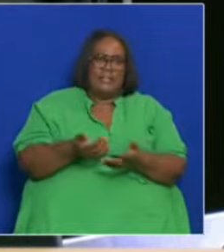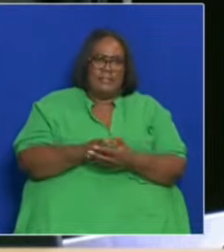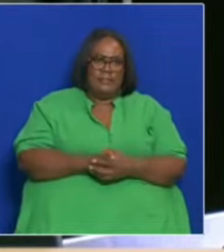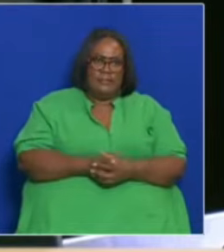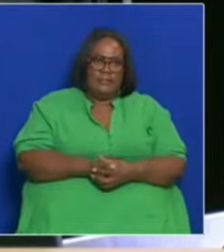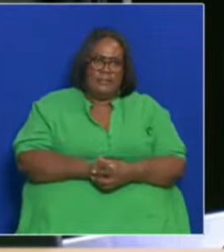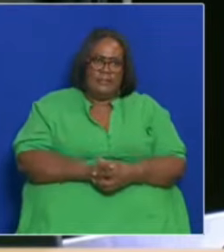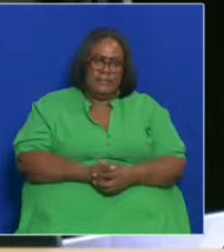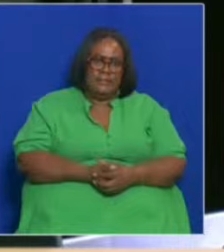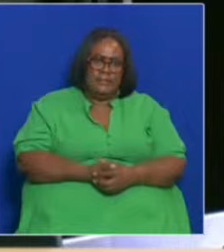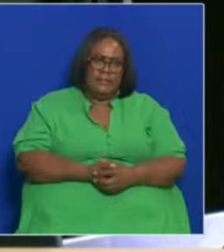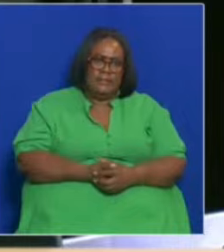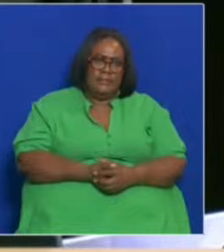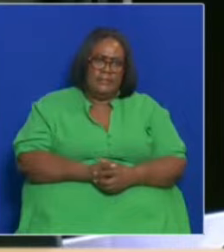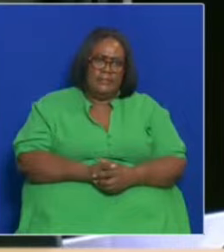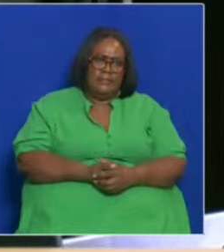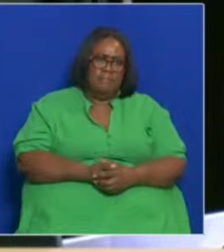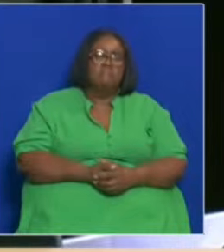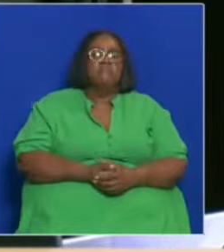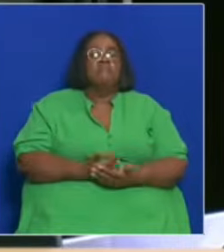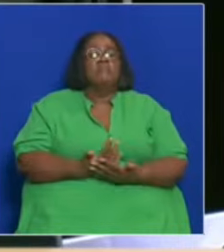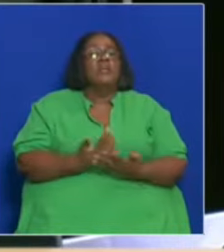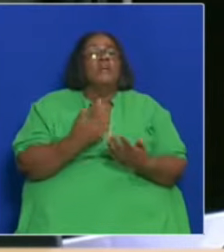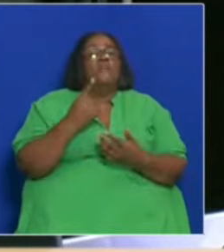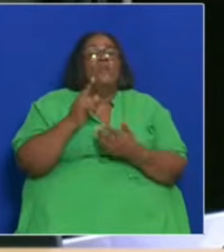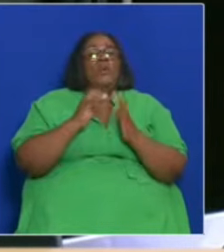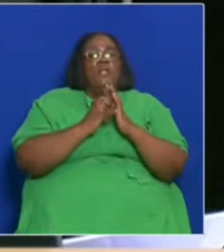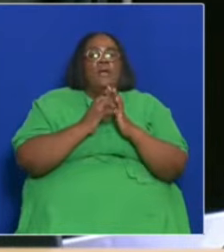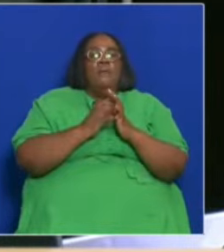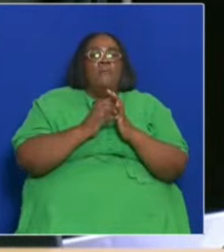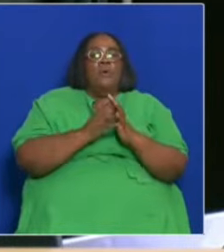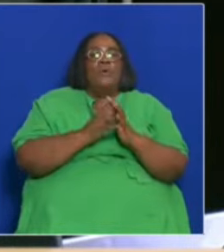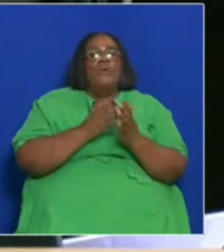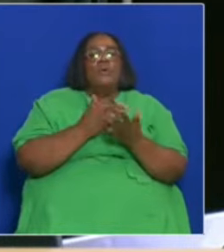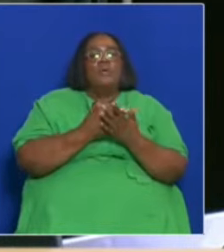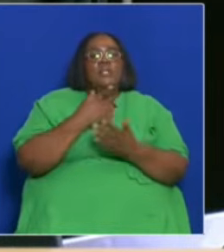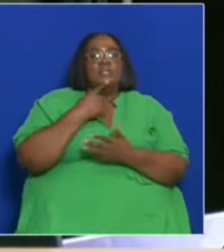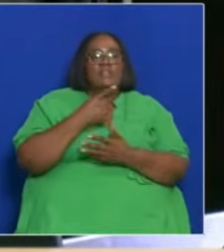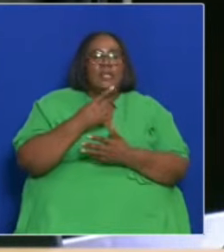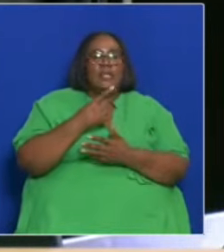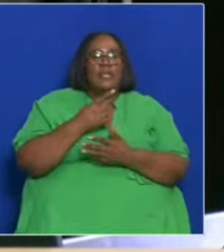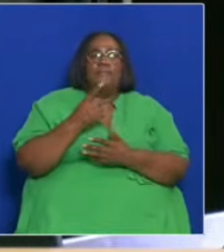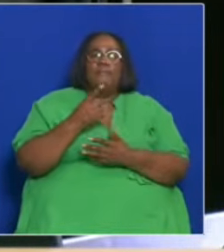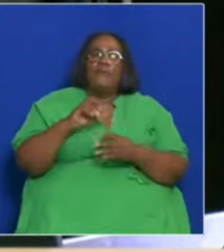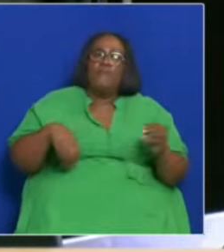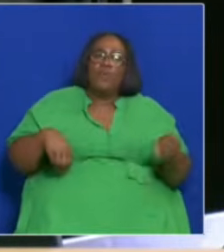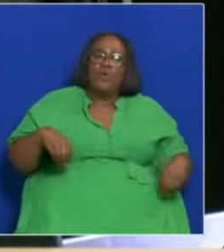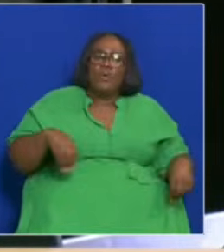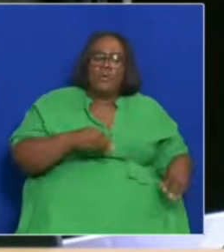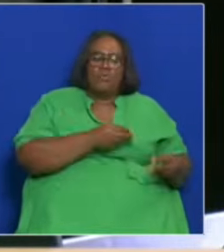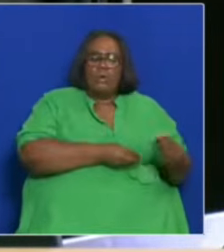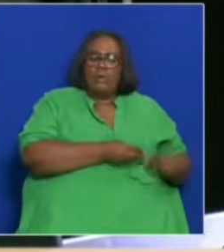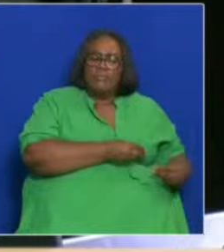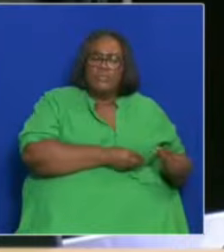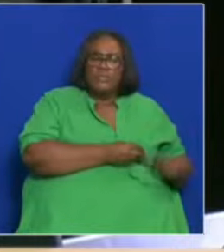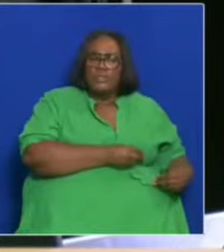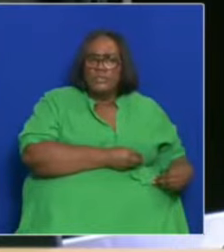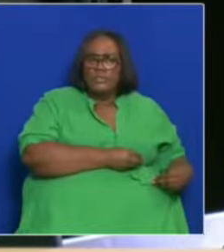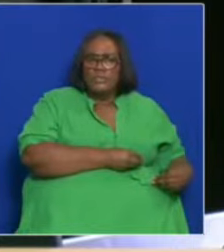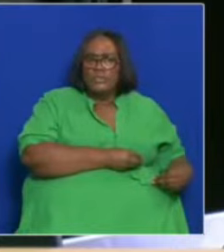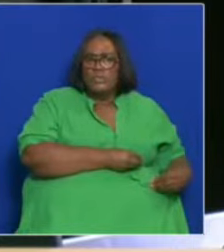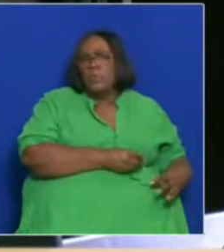unless, for example, you are able to say there's fraud, there's corruption, or there's corruption insofar